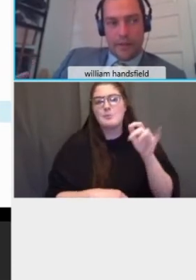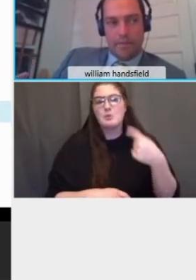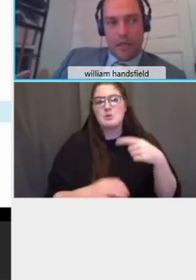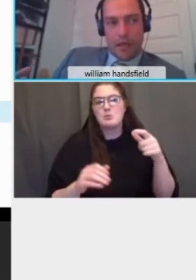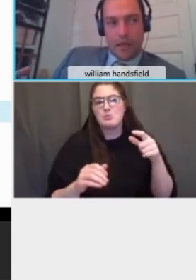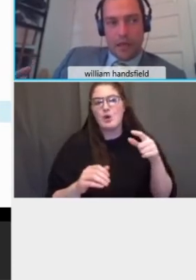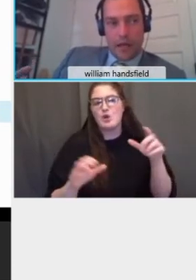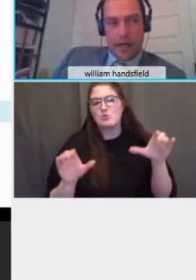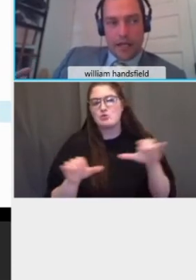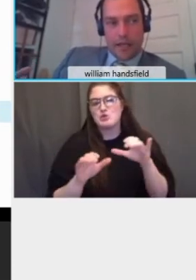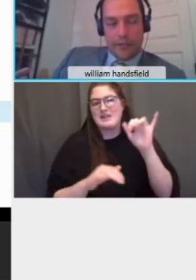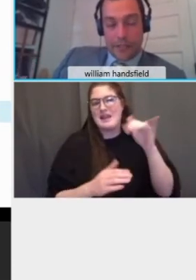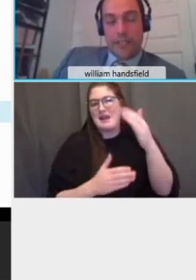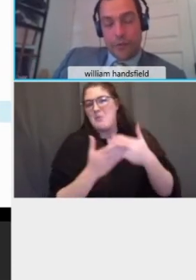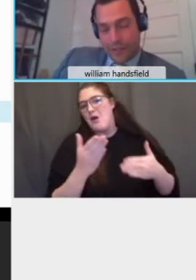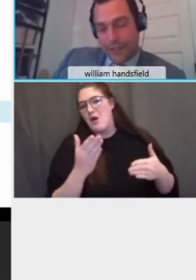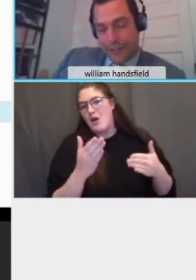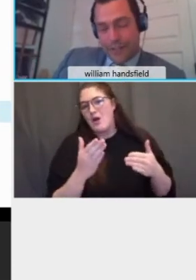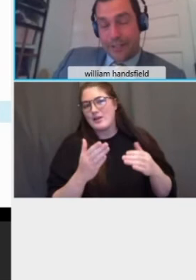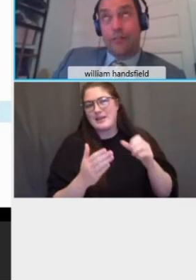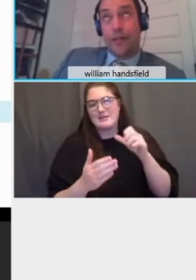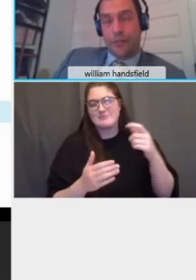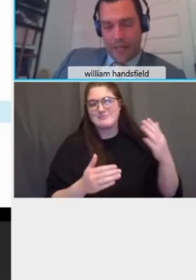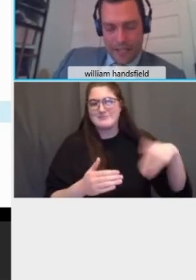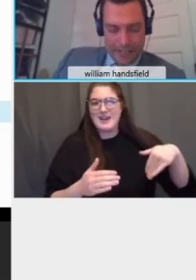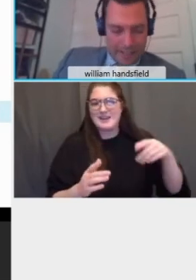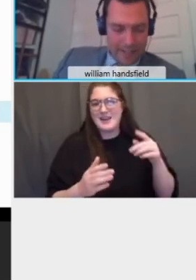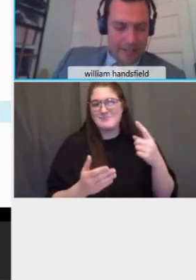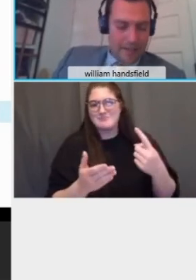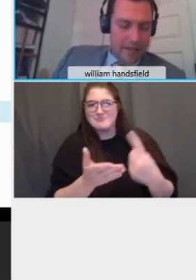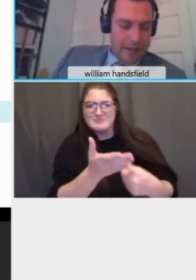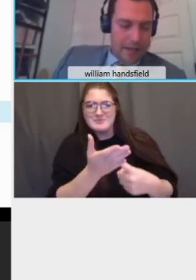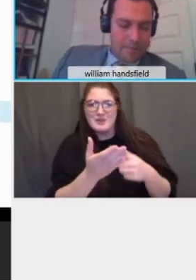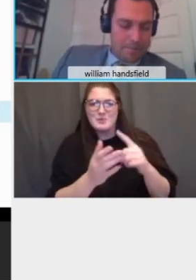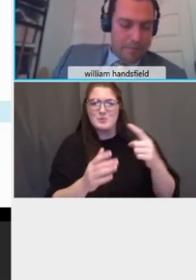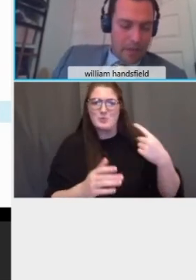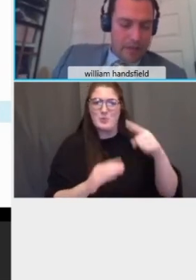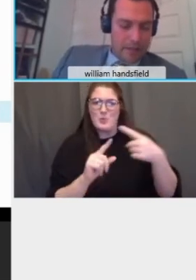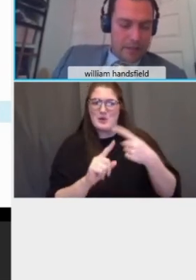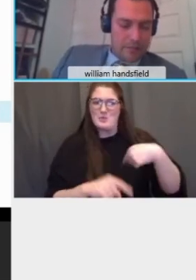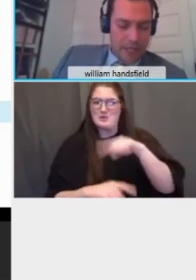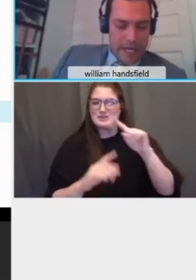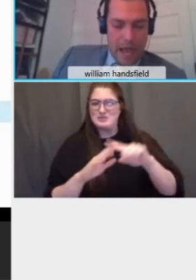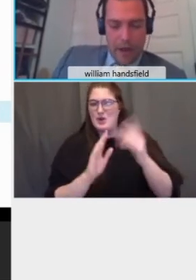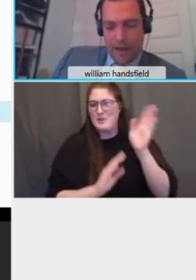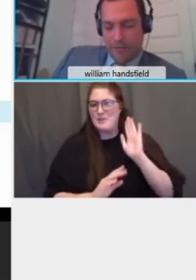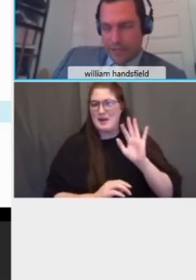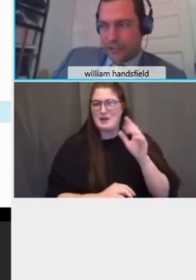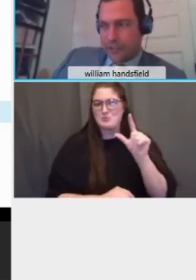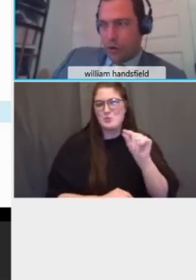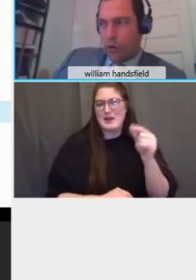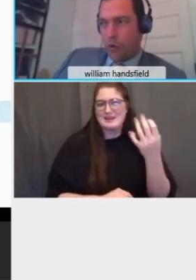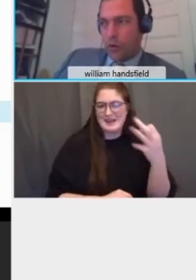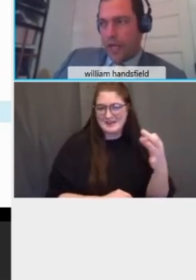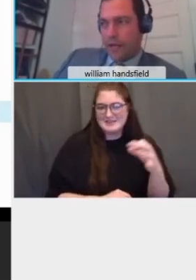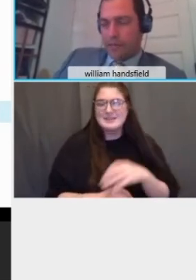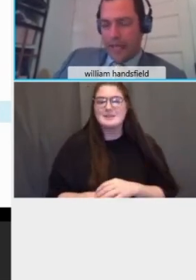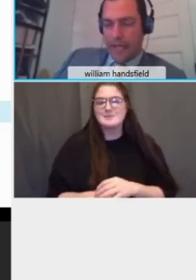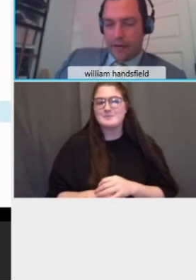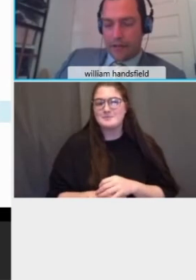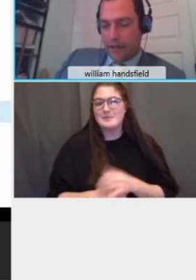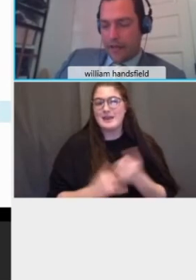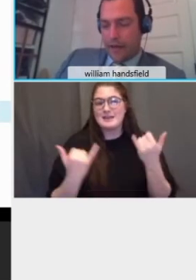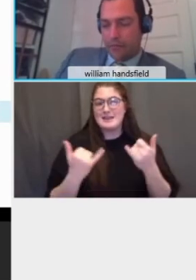wasn't addressed when we started this in 2019. We now have essentially the whole